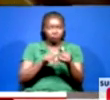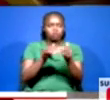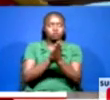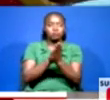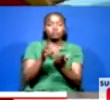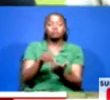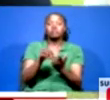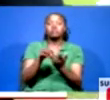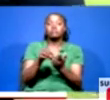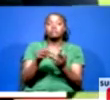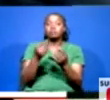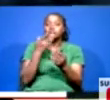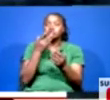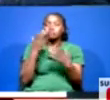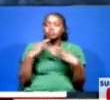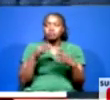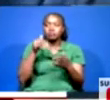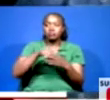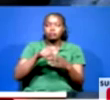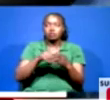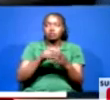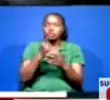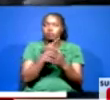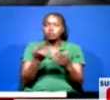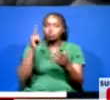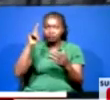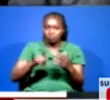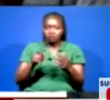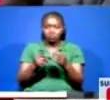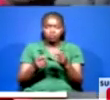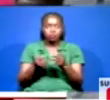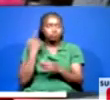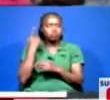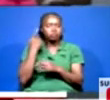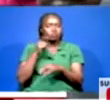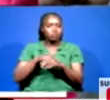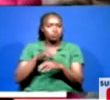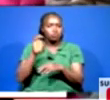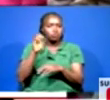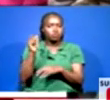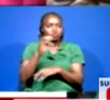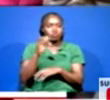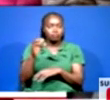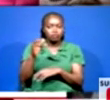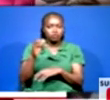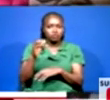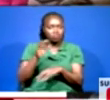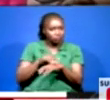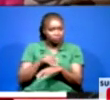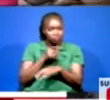personalities are involved. One thing you must understand, when you are summoned by EACC, that doesn't mean you are a